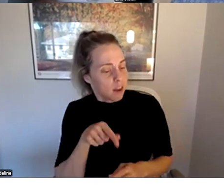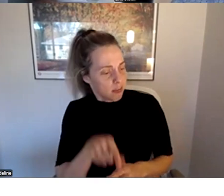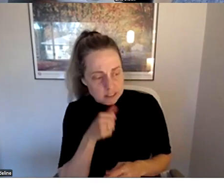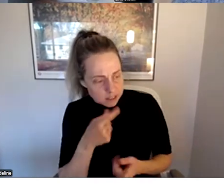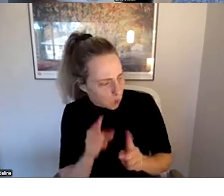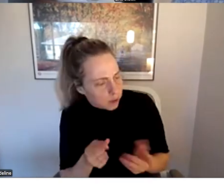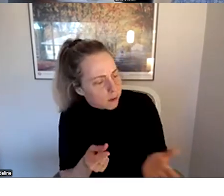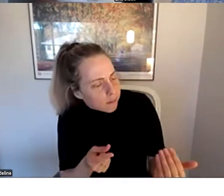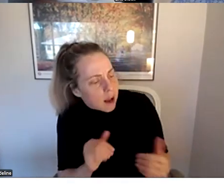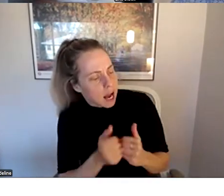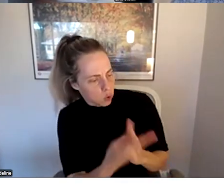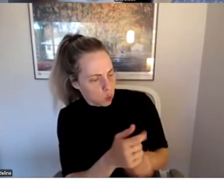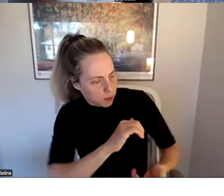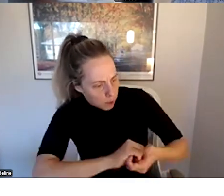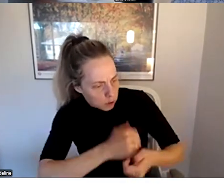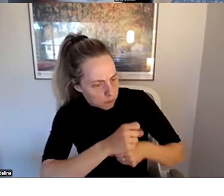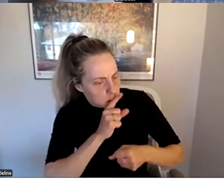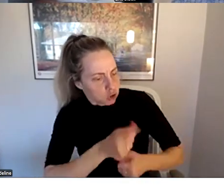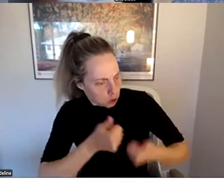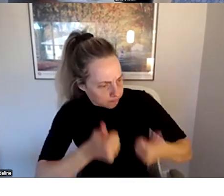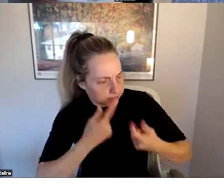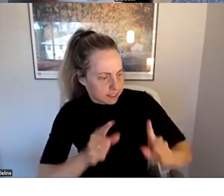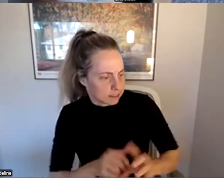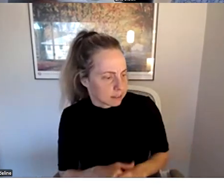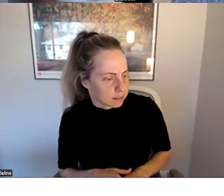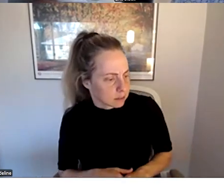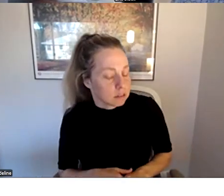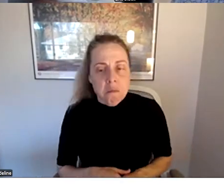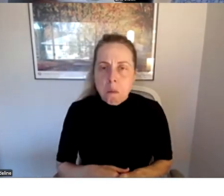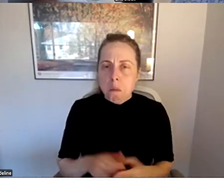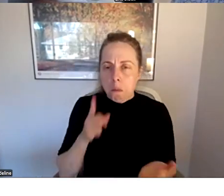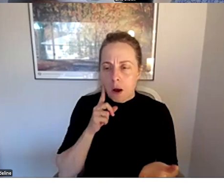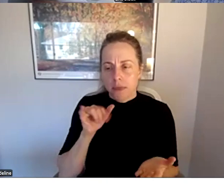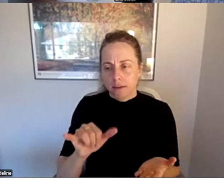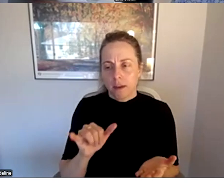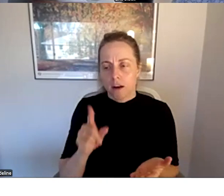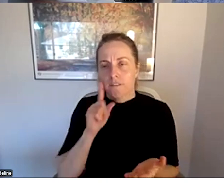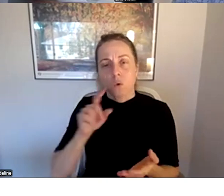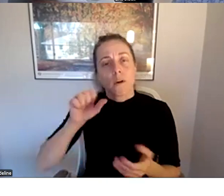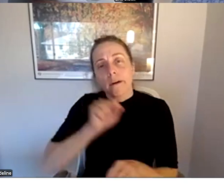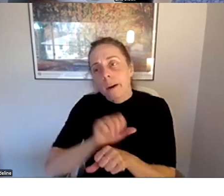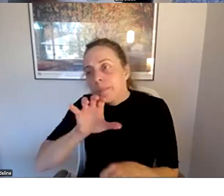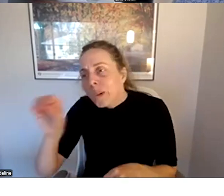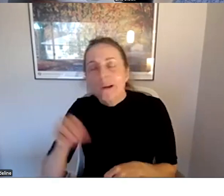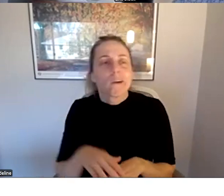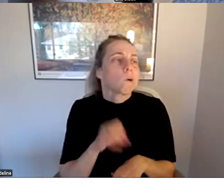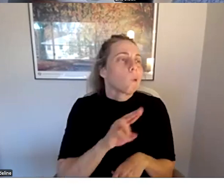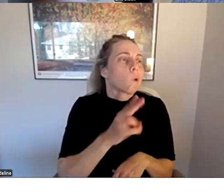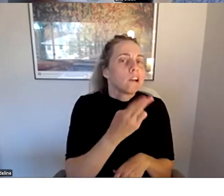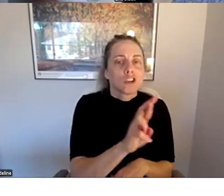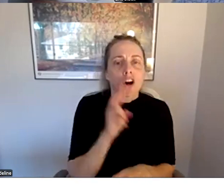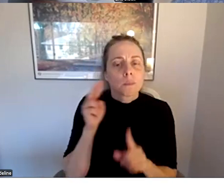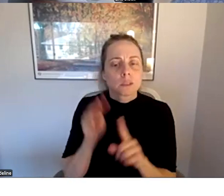to, you know, make sure it works. So I think it really, you know, for an employer or an HR standpoint, I think